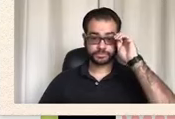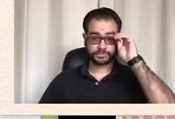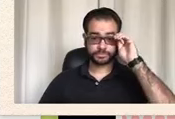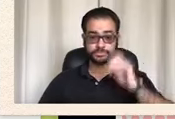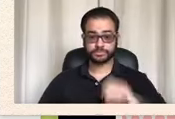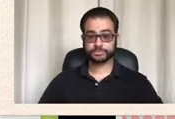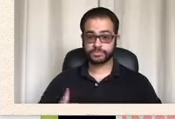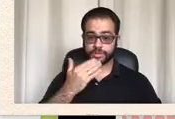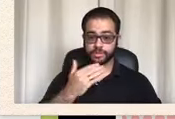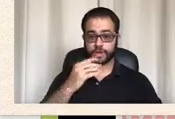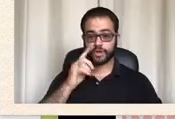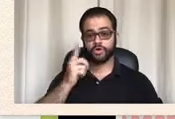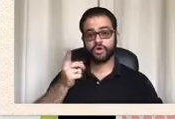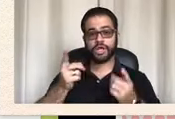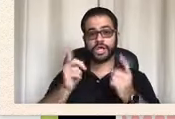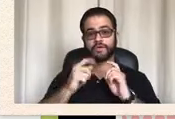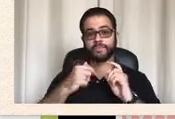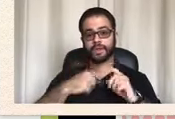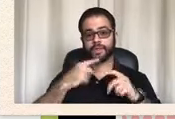to